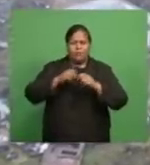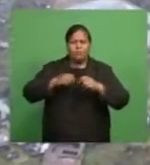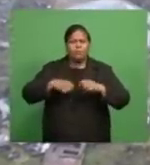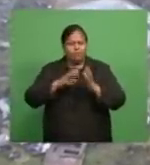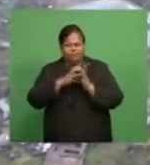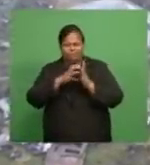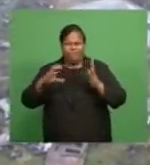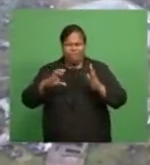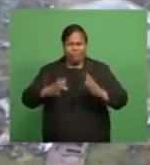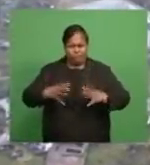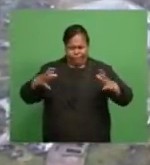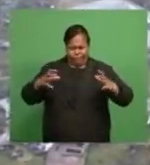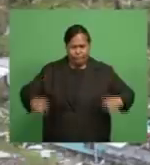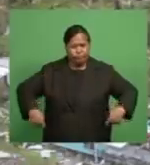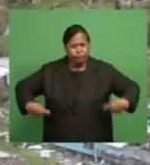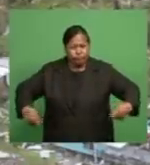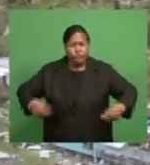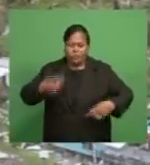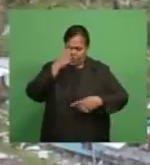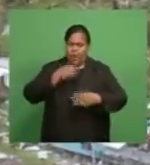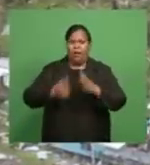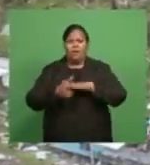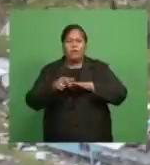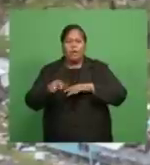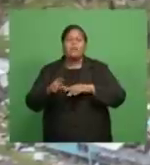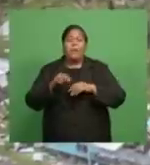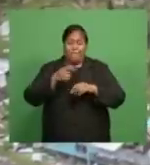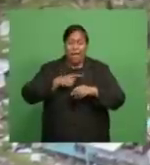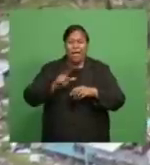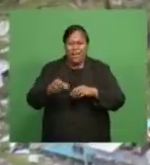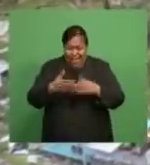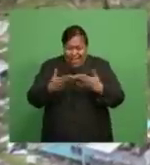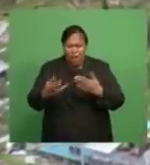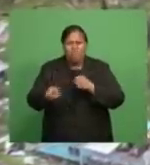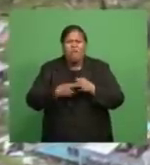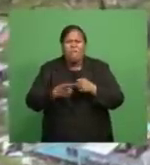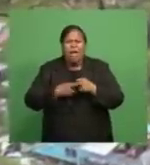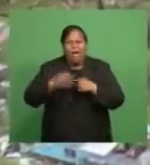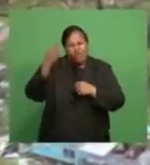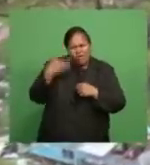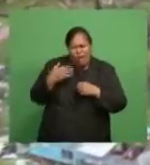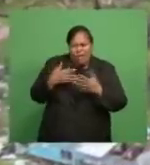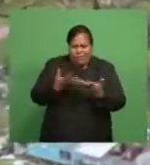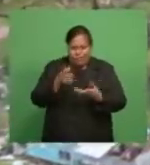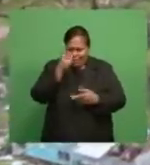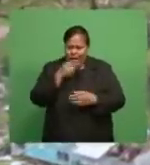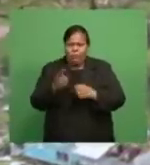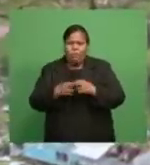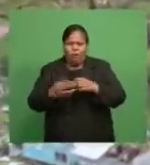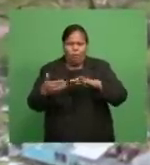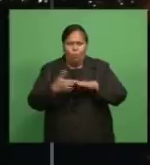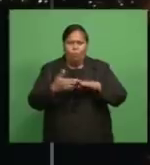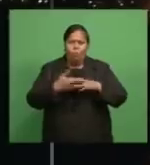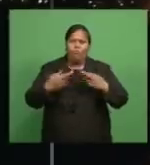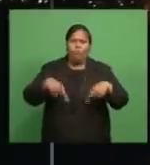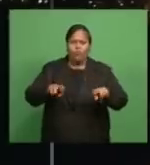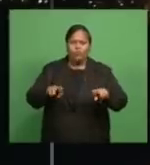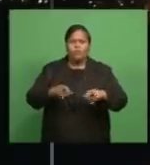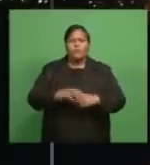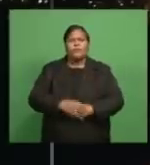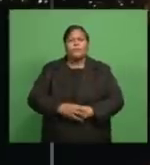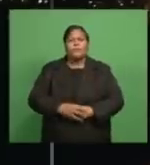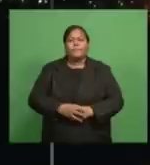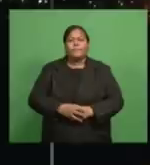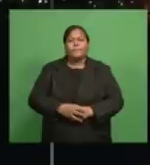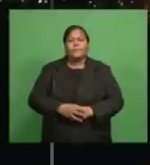The FRA says its contractor is working on the temporary restoration of both the jetty causeway and the roads.